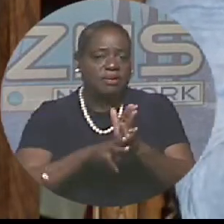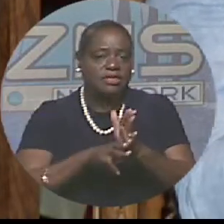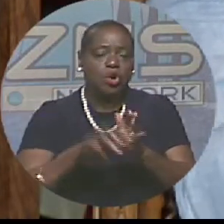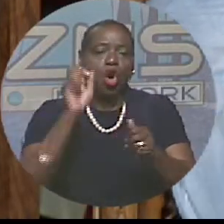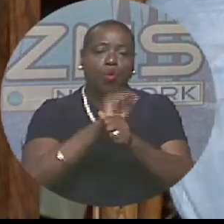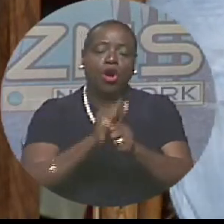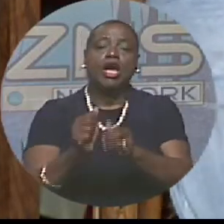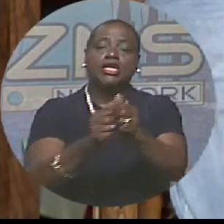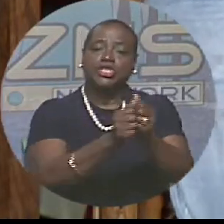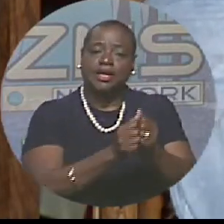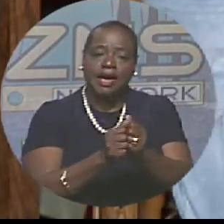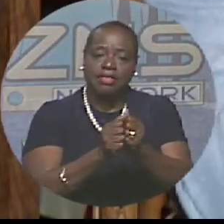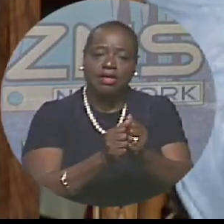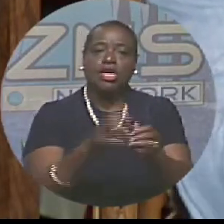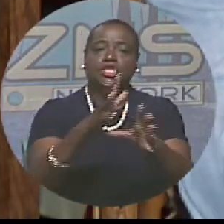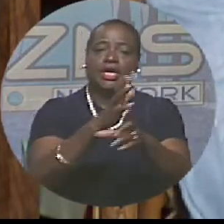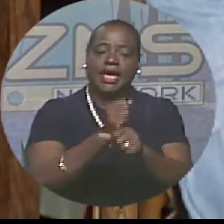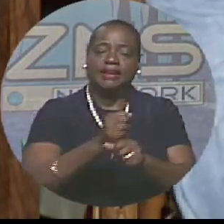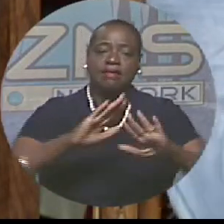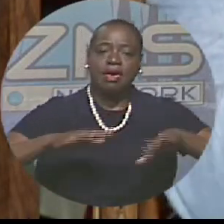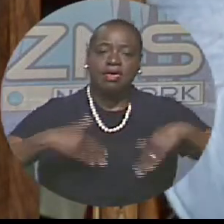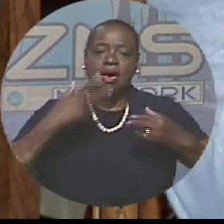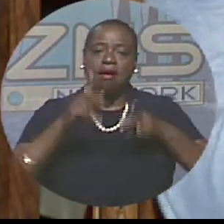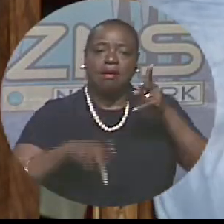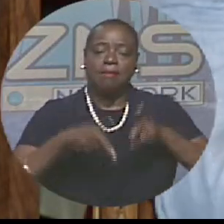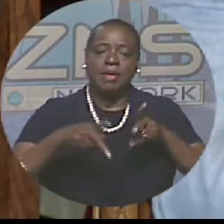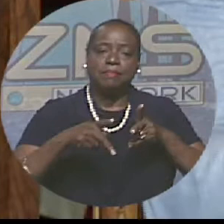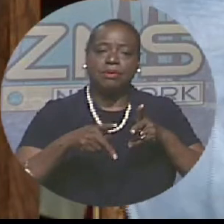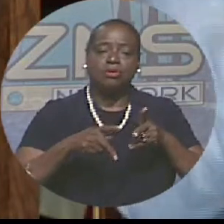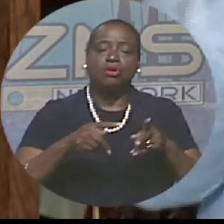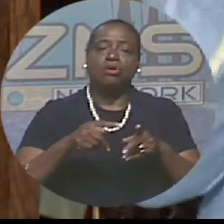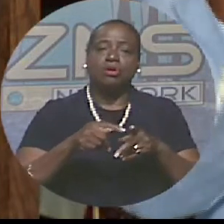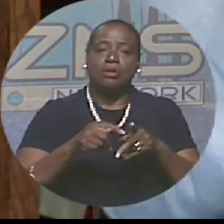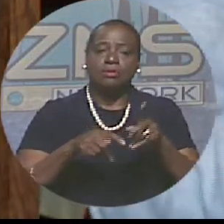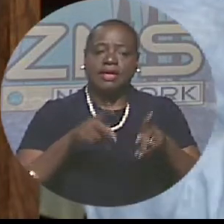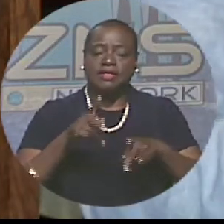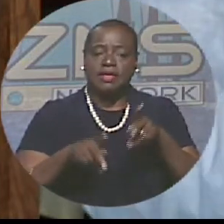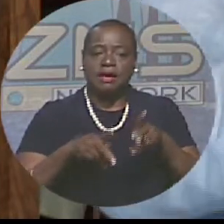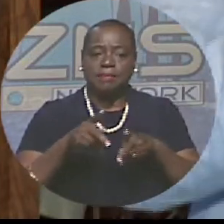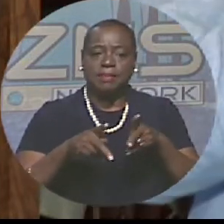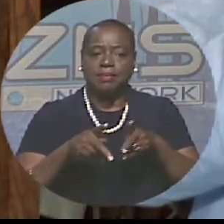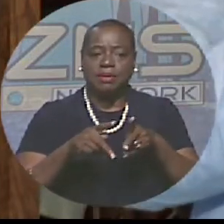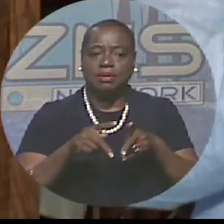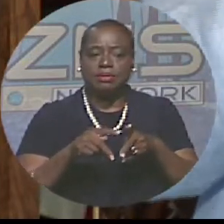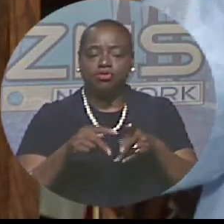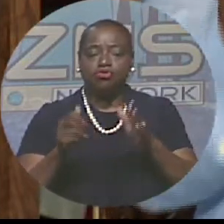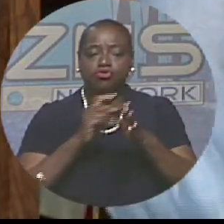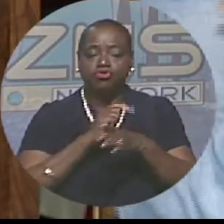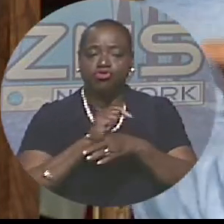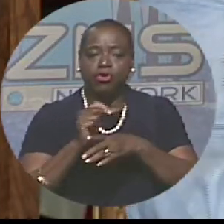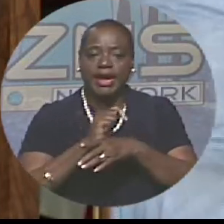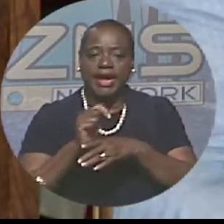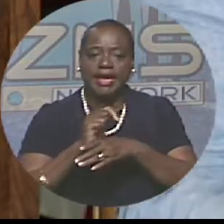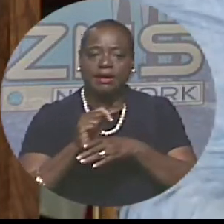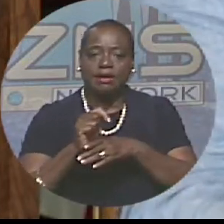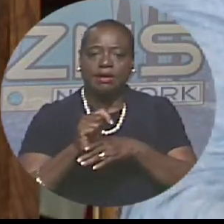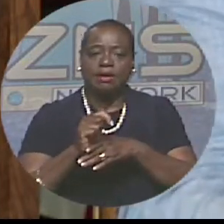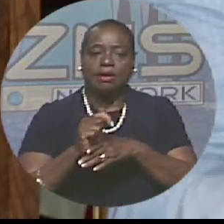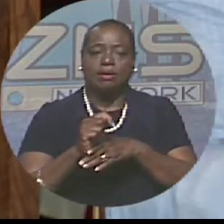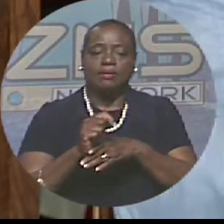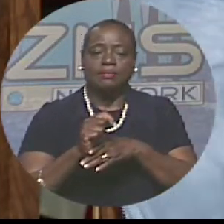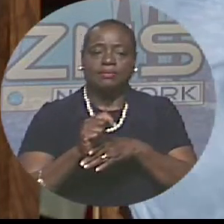trained, and if we can't do one, perhaps they may even be able to take two on the ship, or perhaps some ships can take as many as 15, 20 people on a single